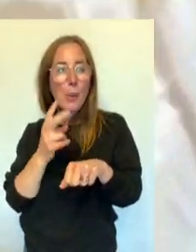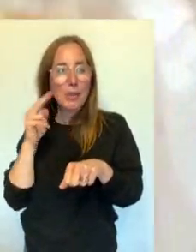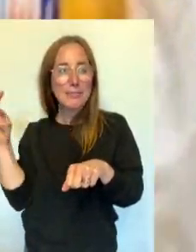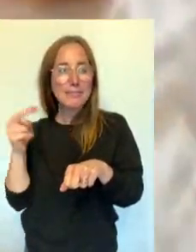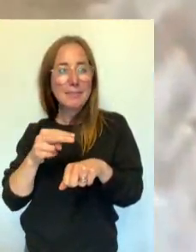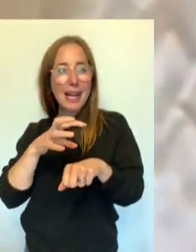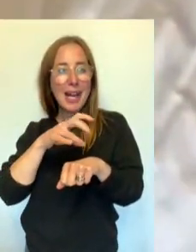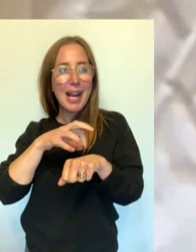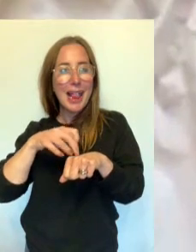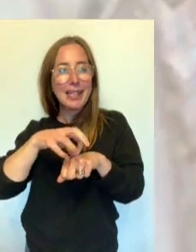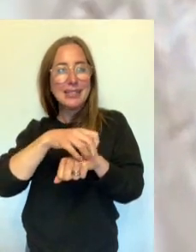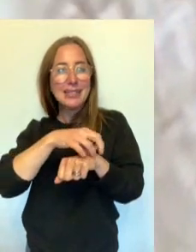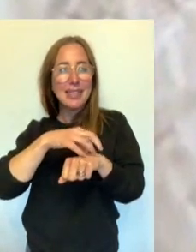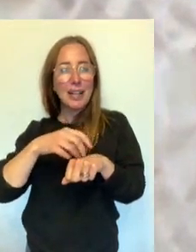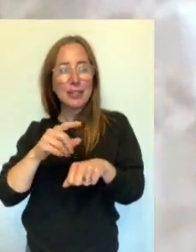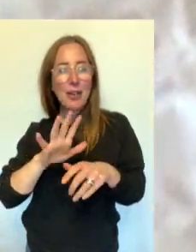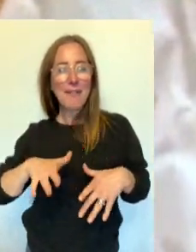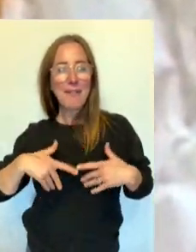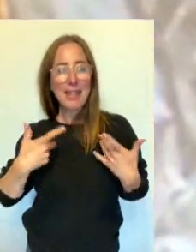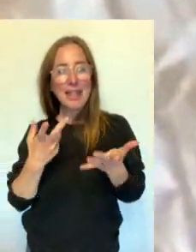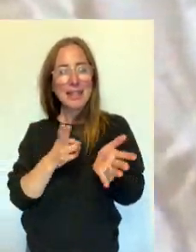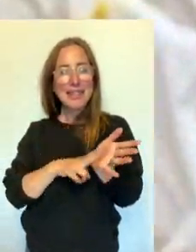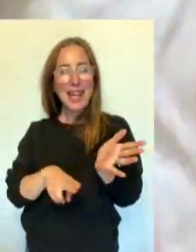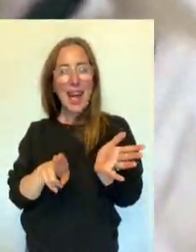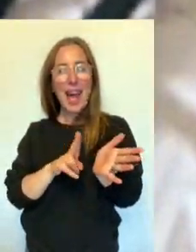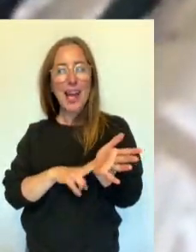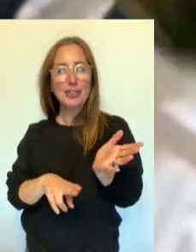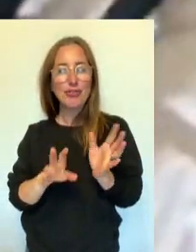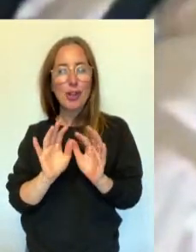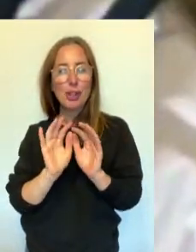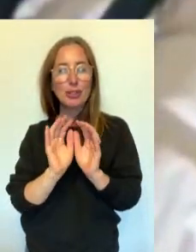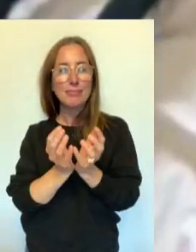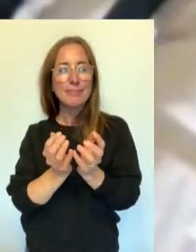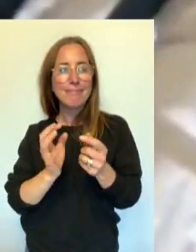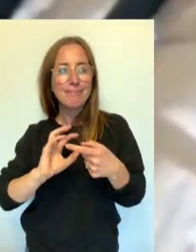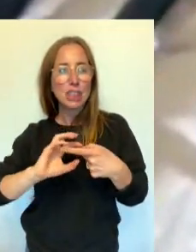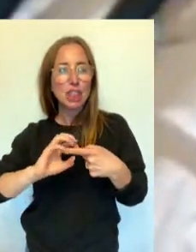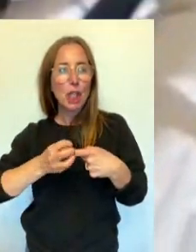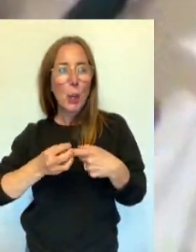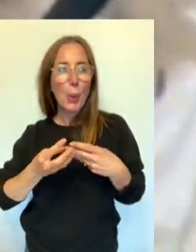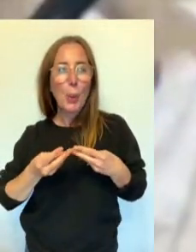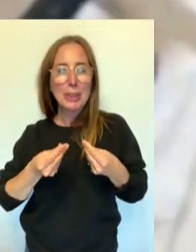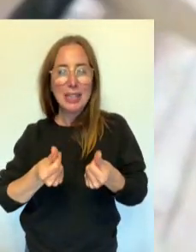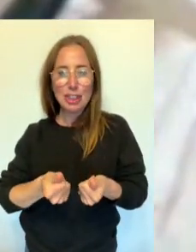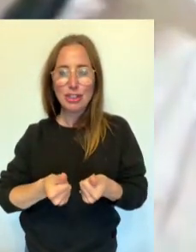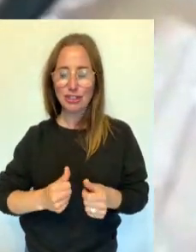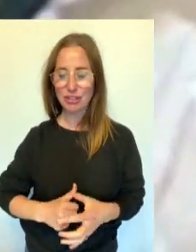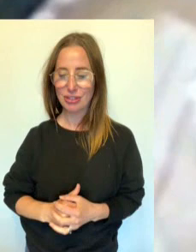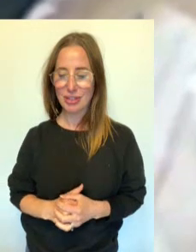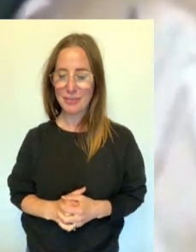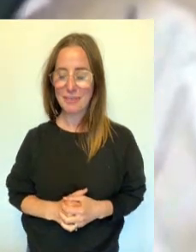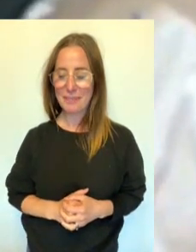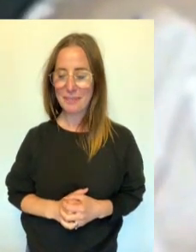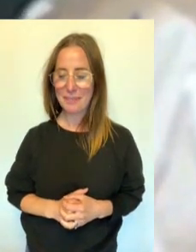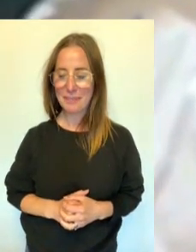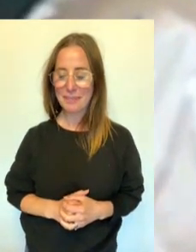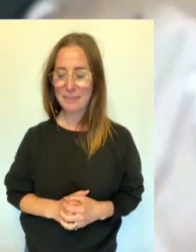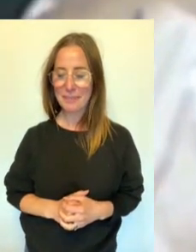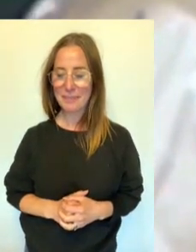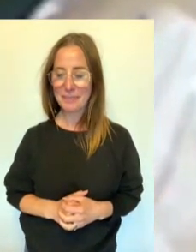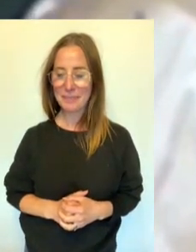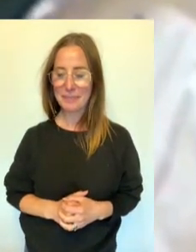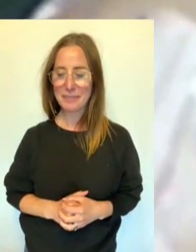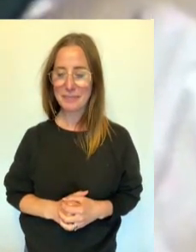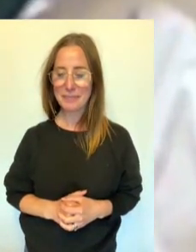So you'll still retain that really nice sort of natural feel of the rocks.